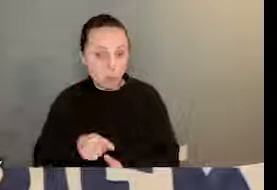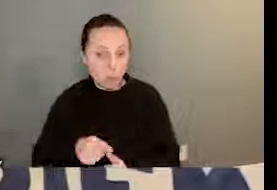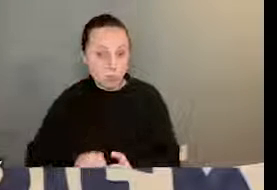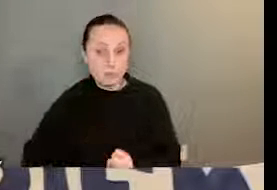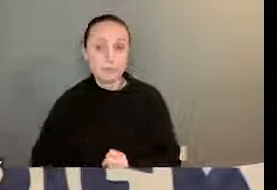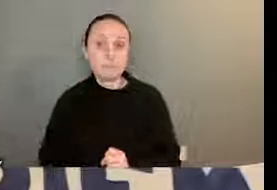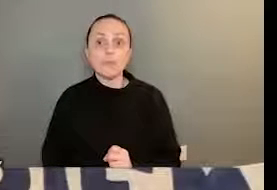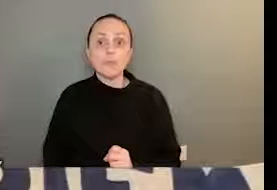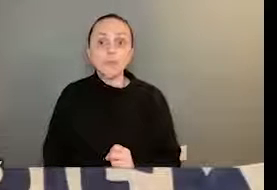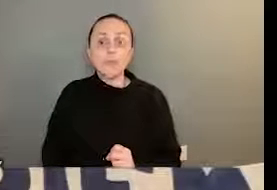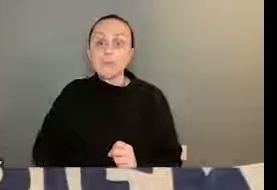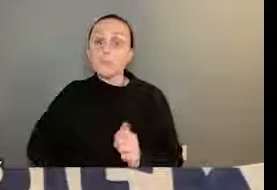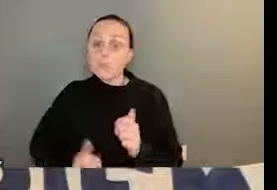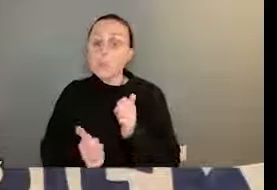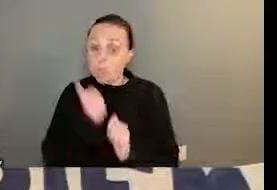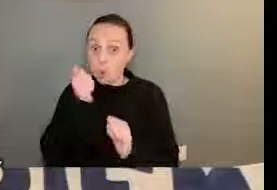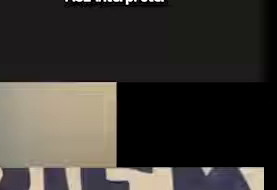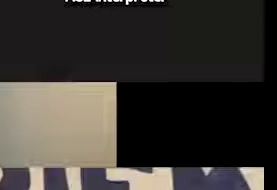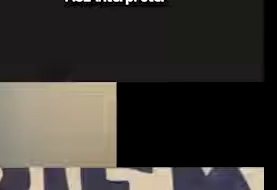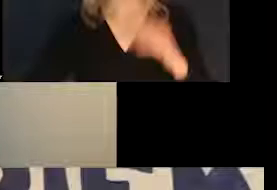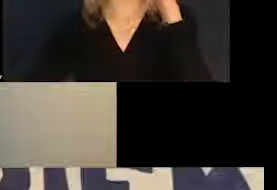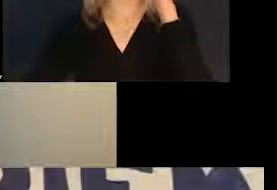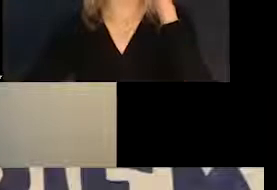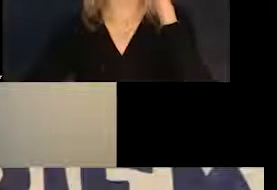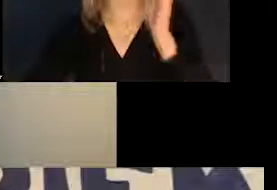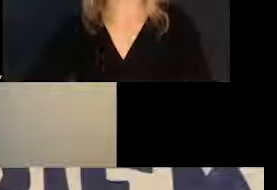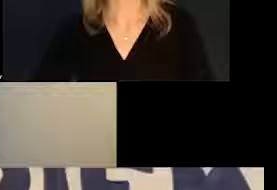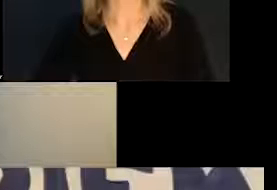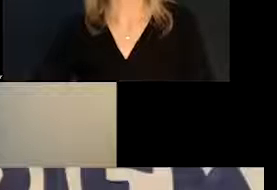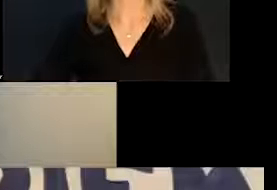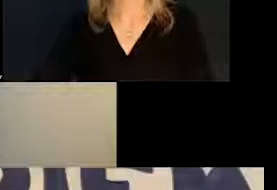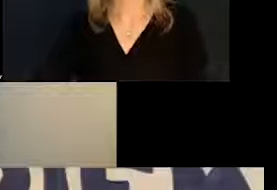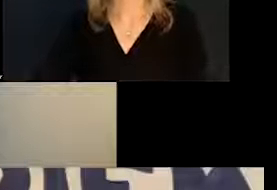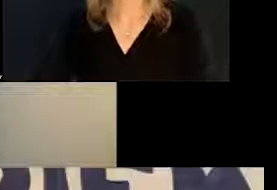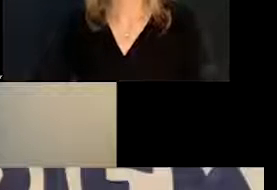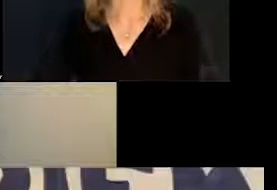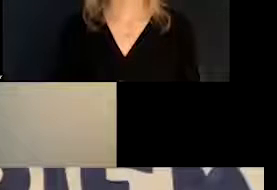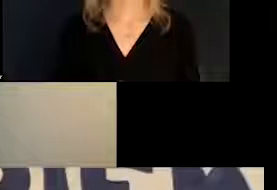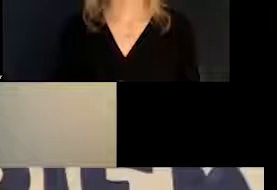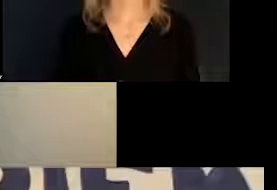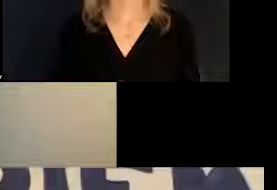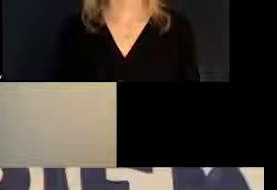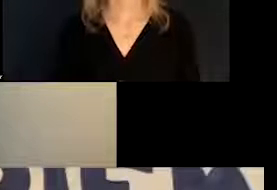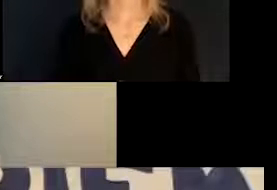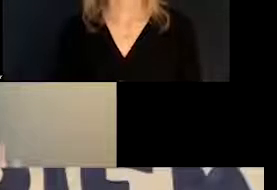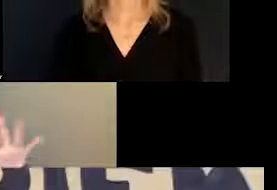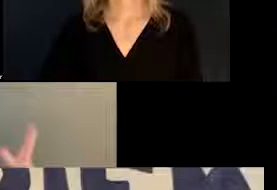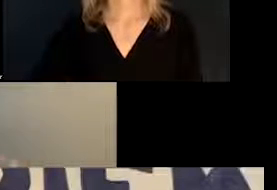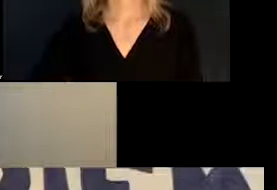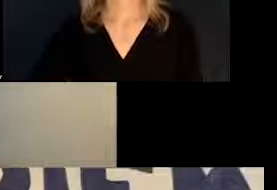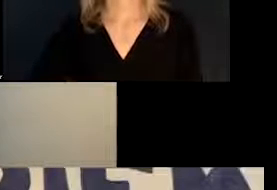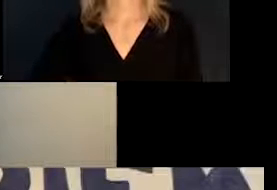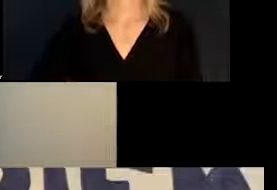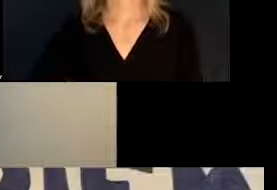can tell you that most of them have not been followed. Number